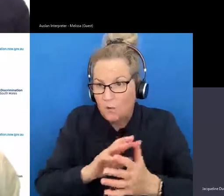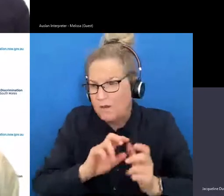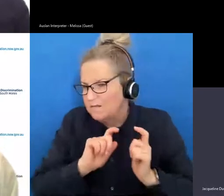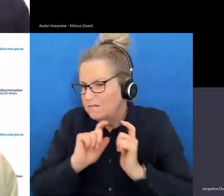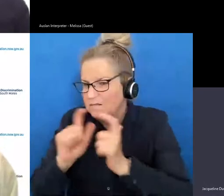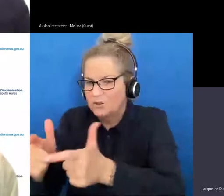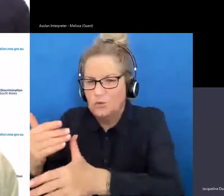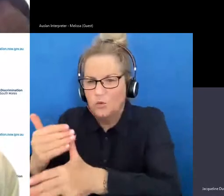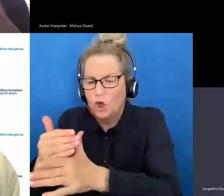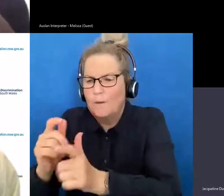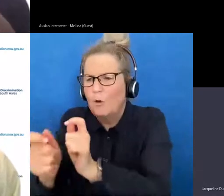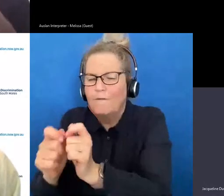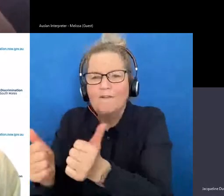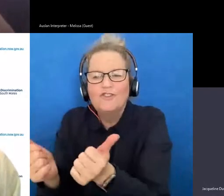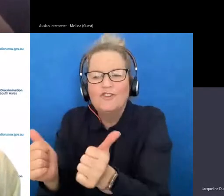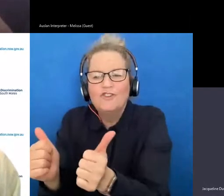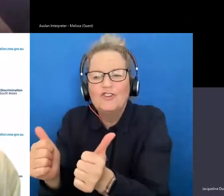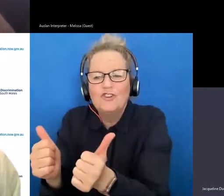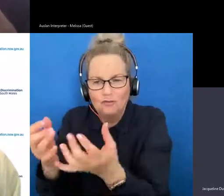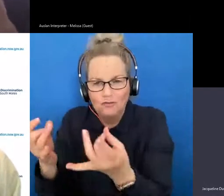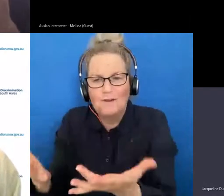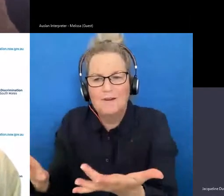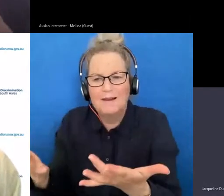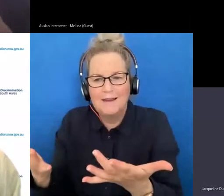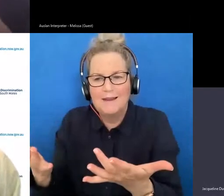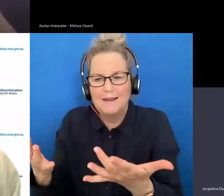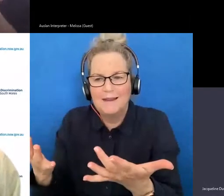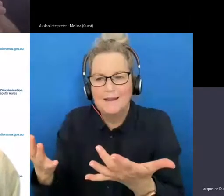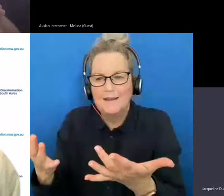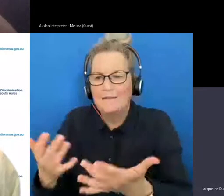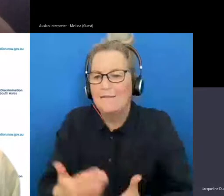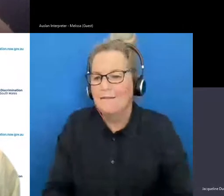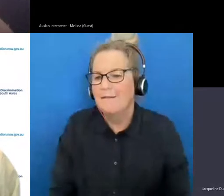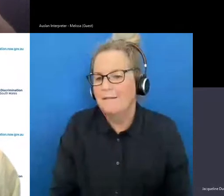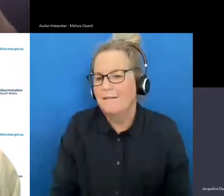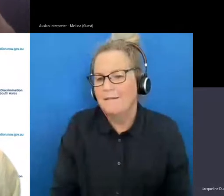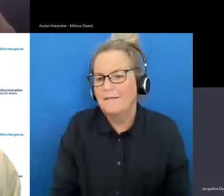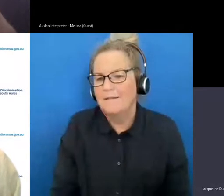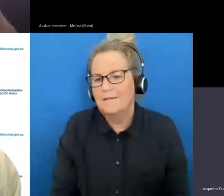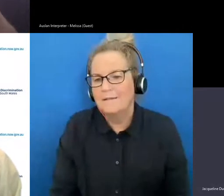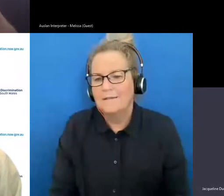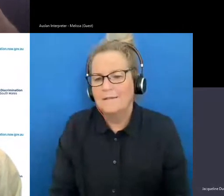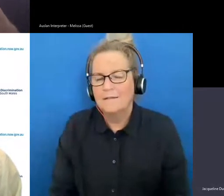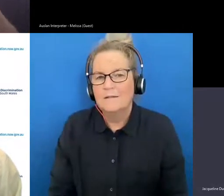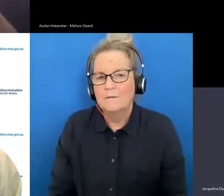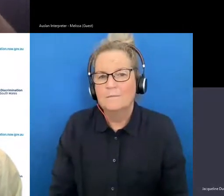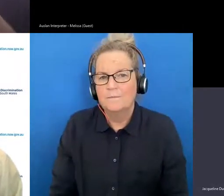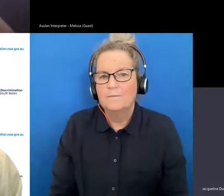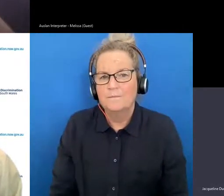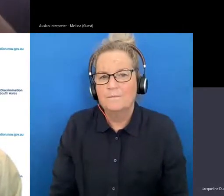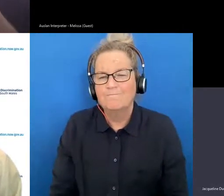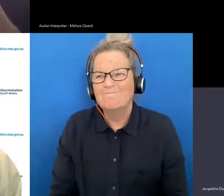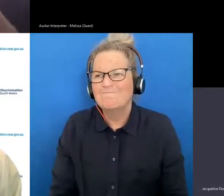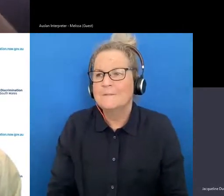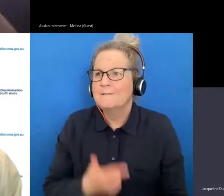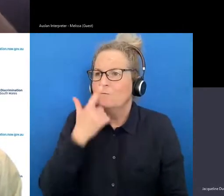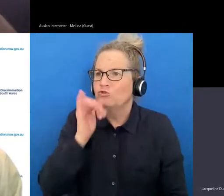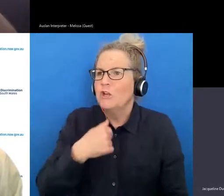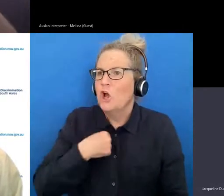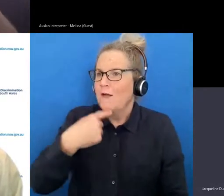modified accommodation through workplace adjustments. Unfortunately, I think a lot of managers and a lot